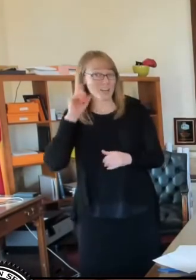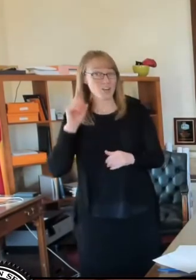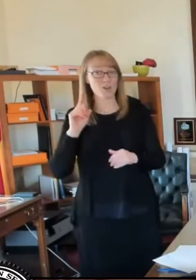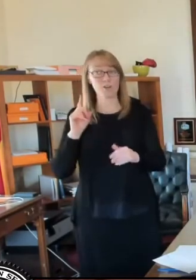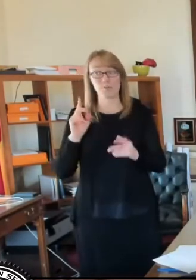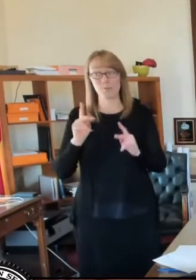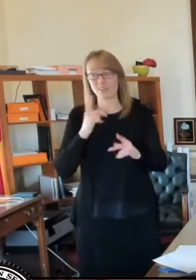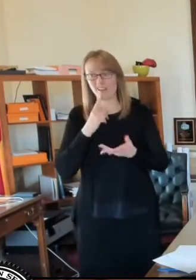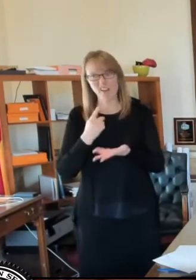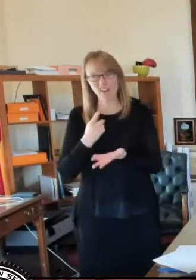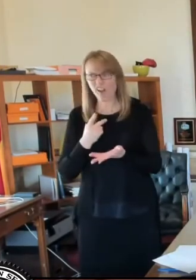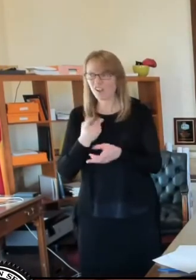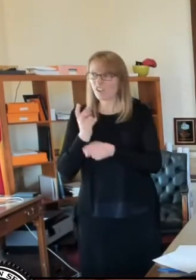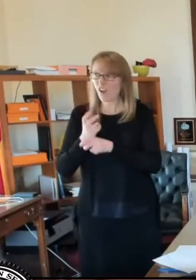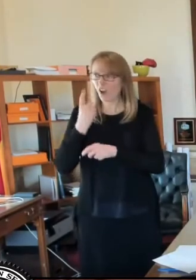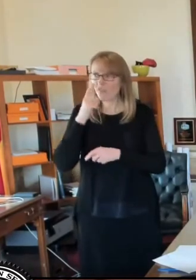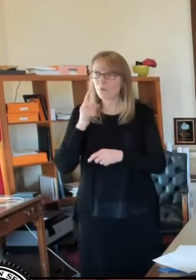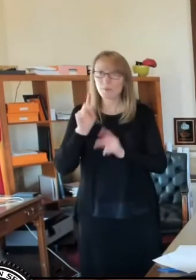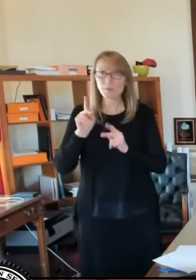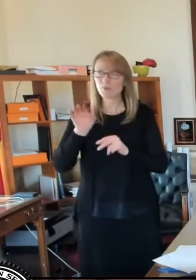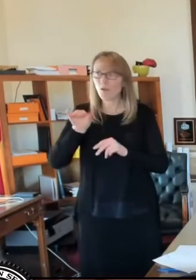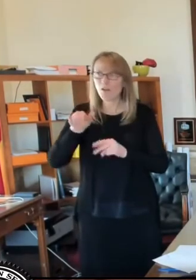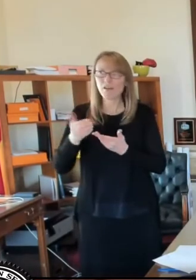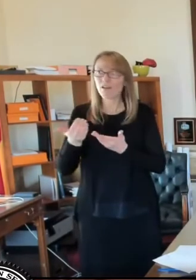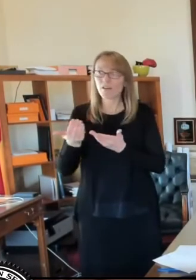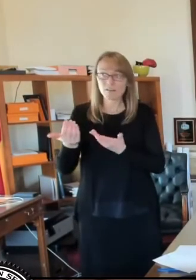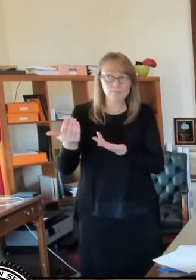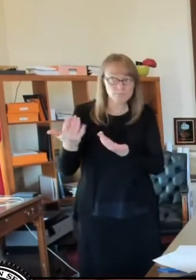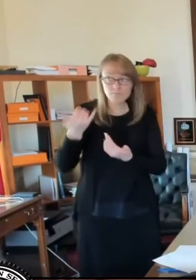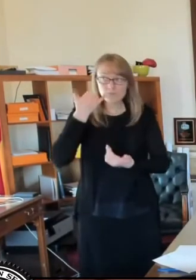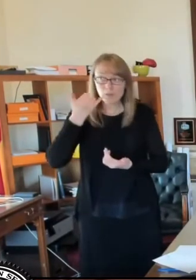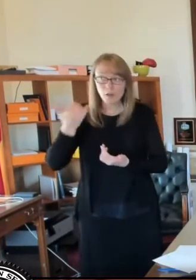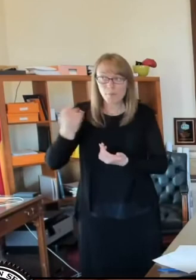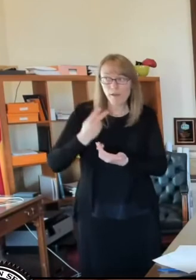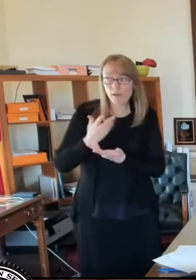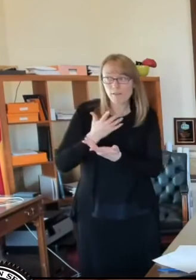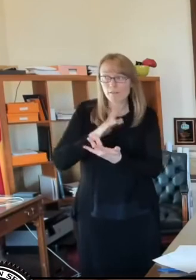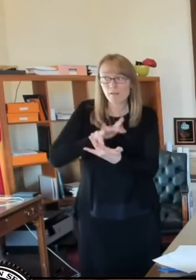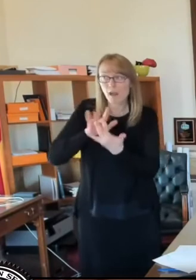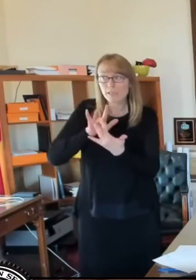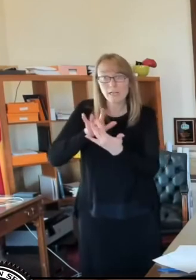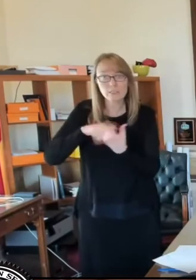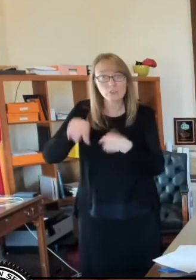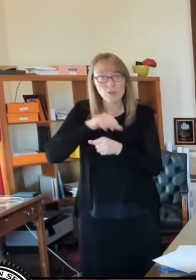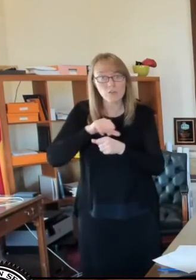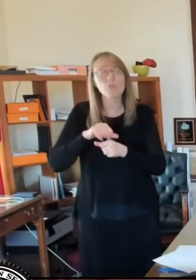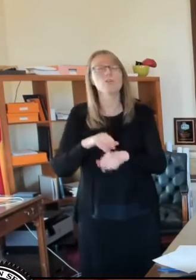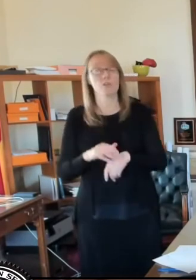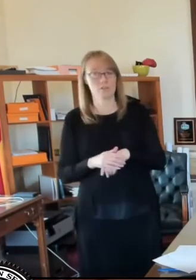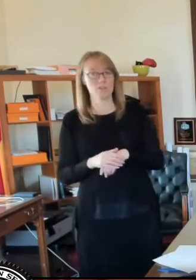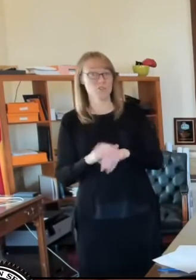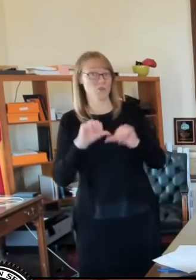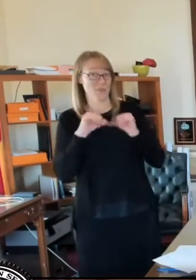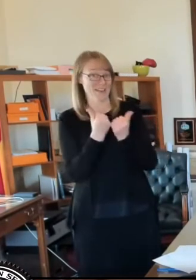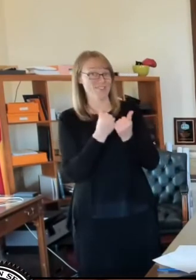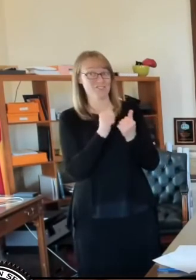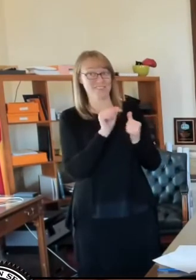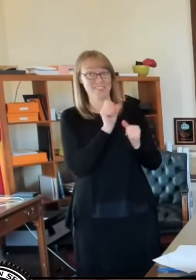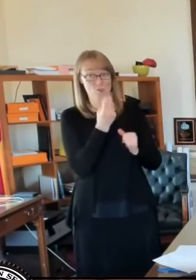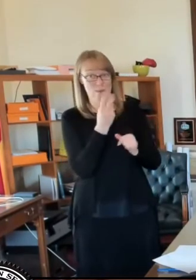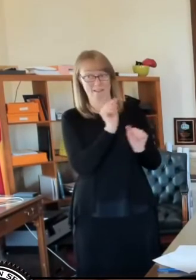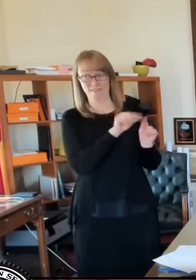back. And so all of that is a process that these agencies, social service agencies, are helping us with.